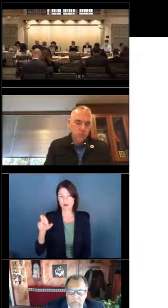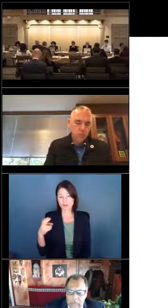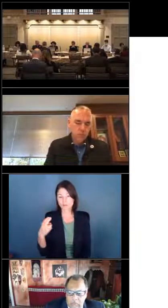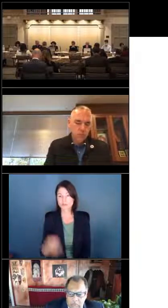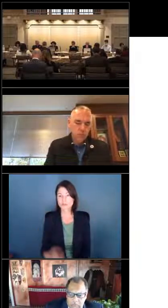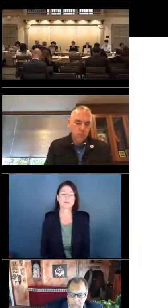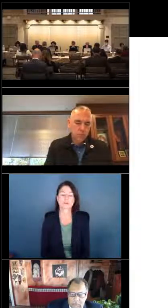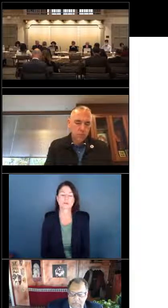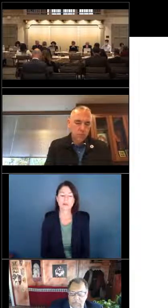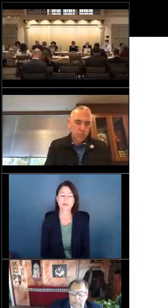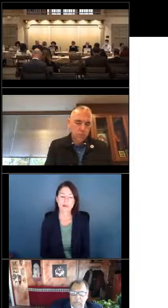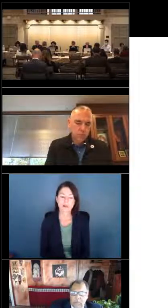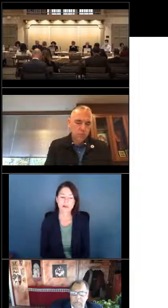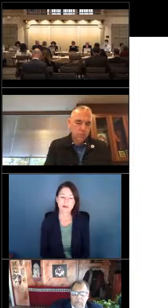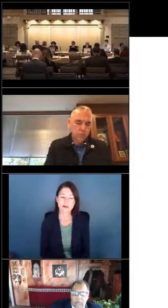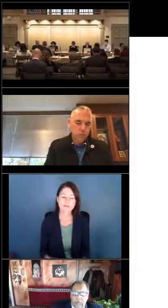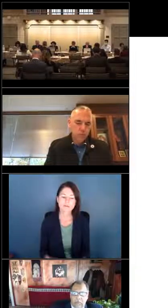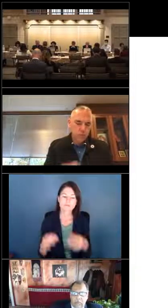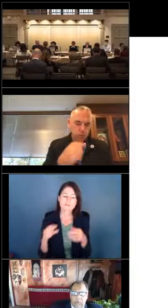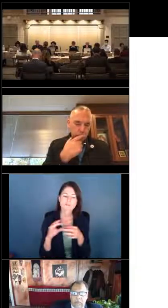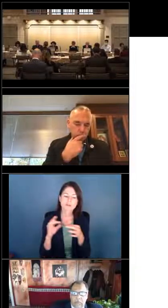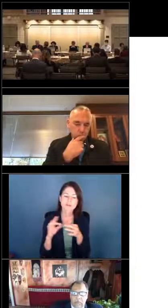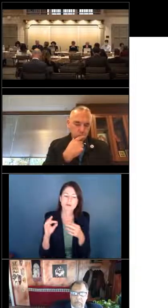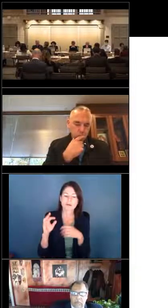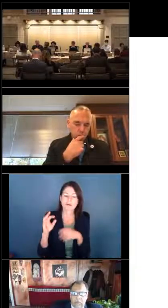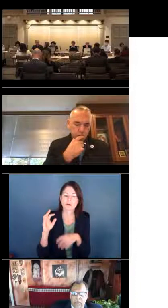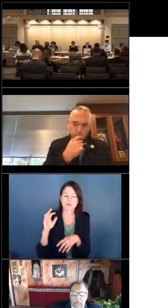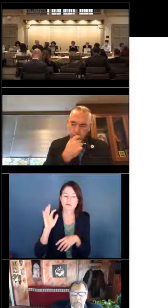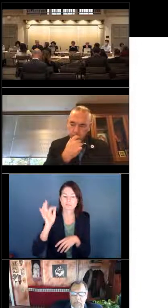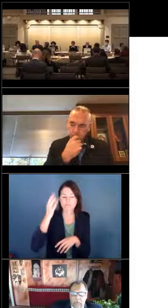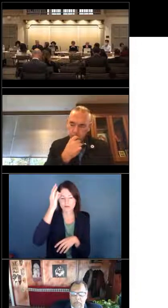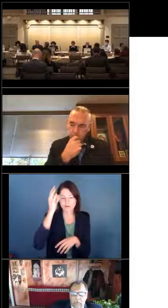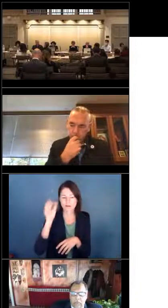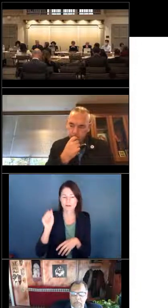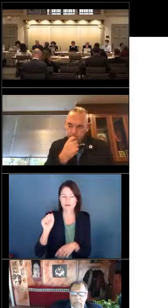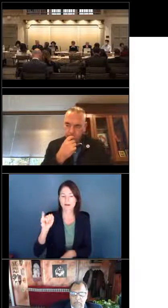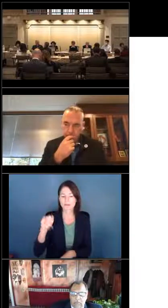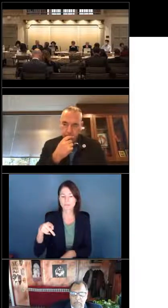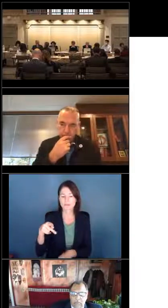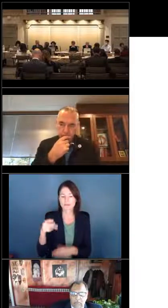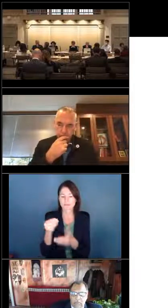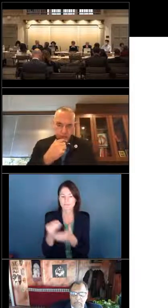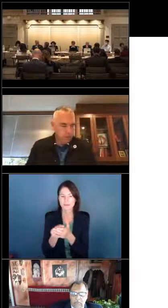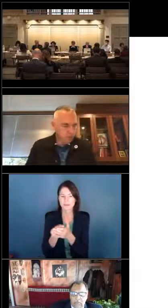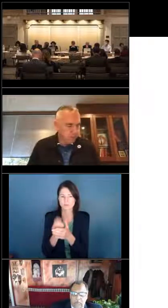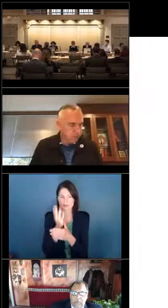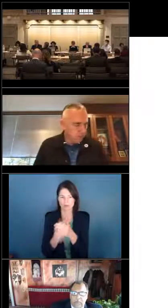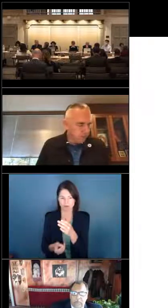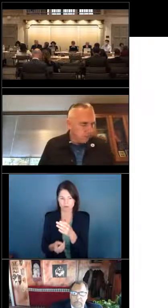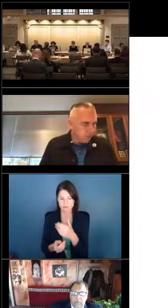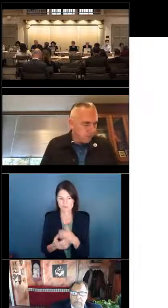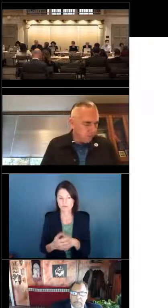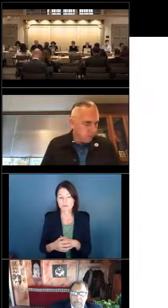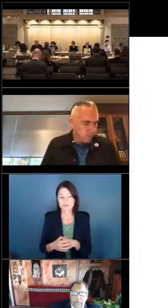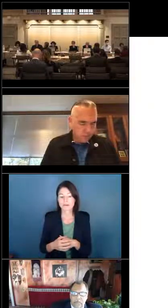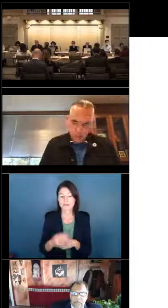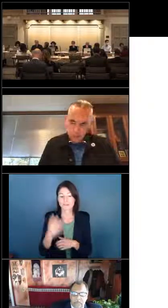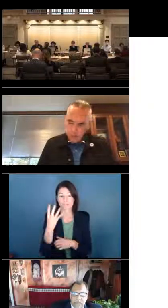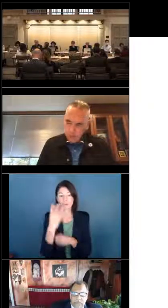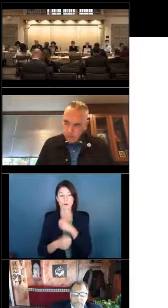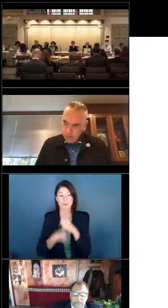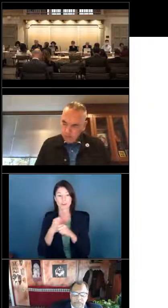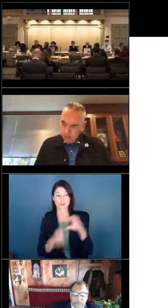formula fund, federal AIP formula funds that are being lost. These are funds that have a 4-year shelf life. So